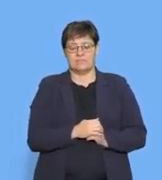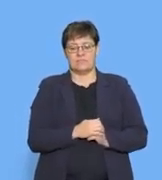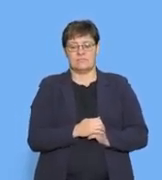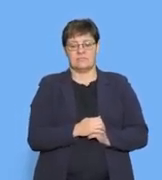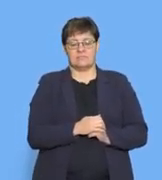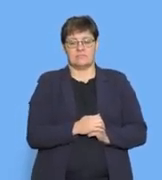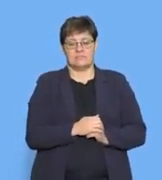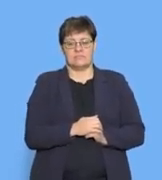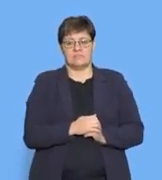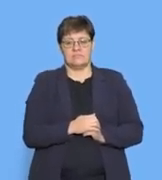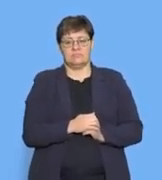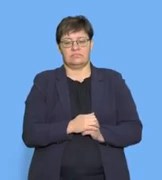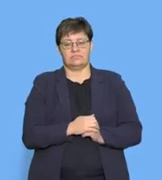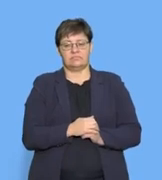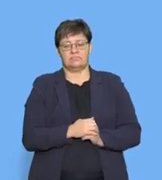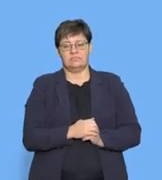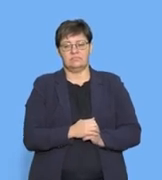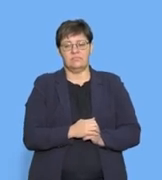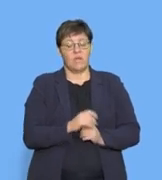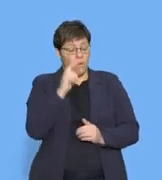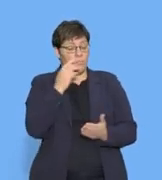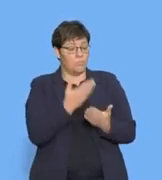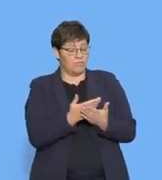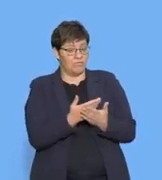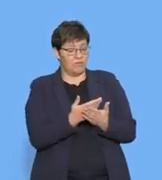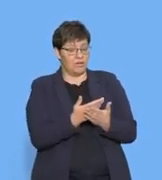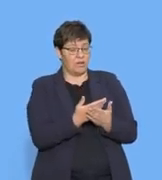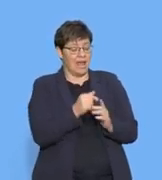familiar, half BC sine A.